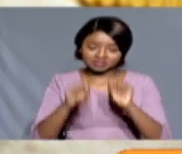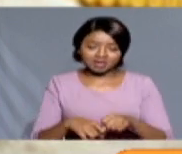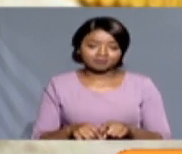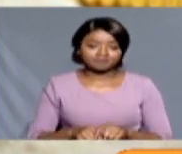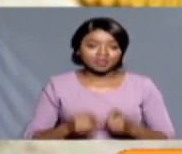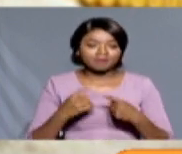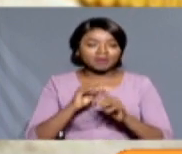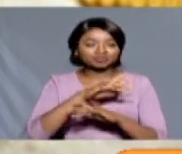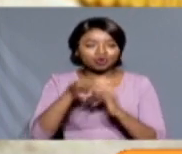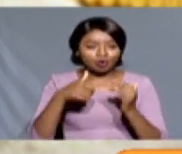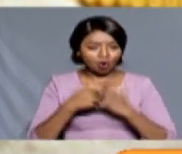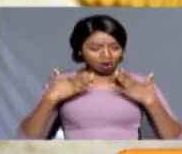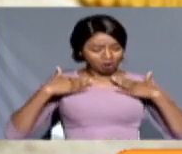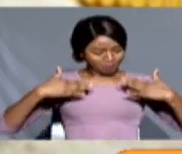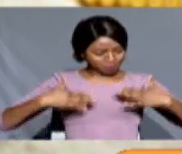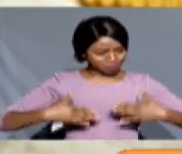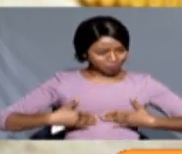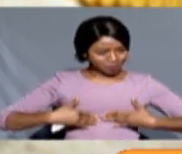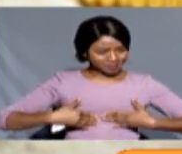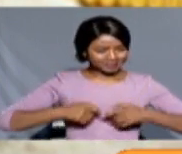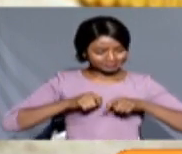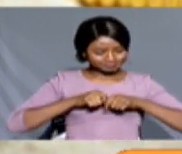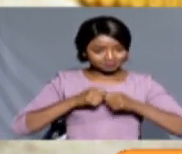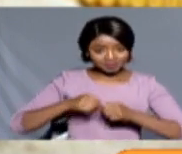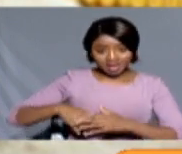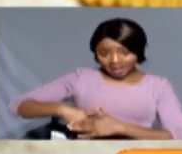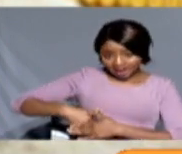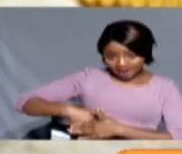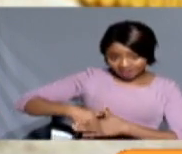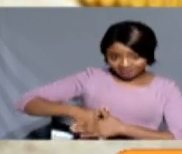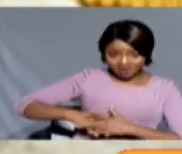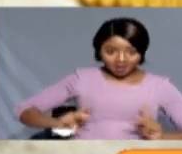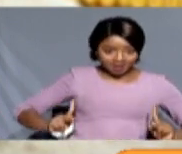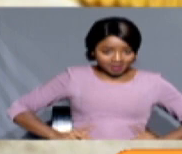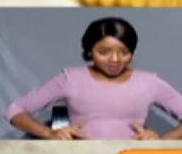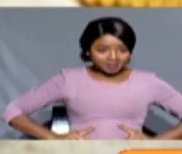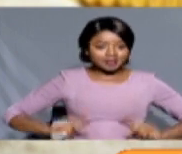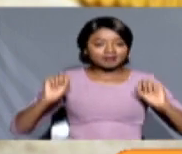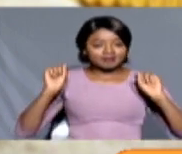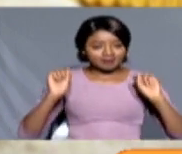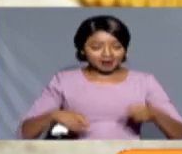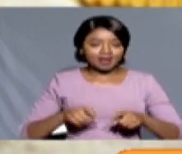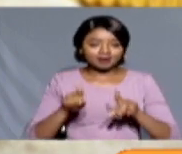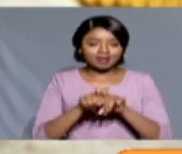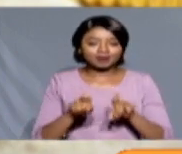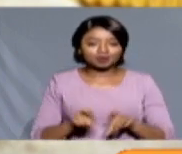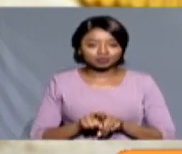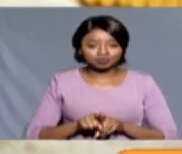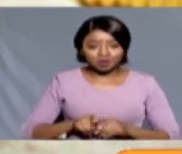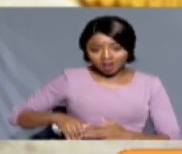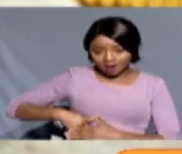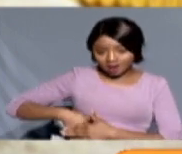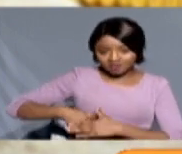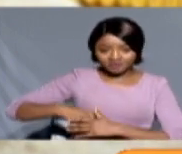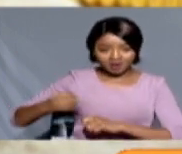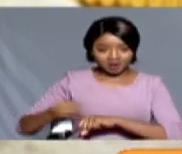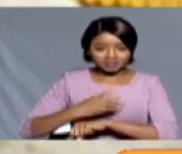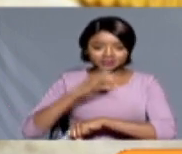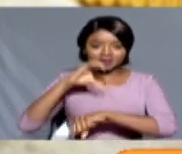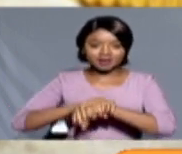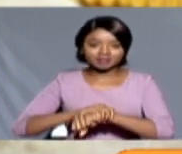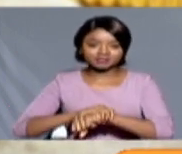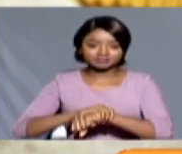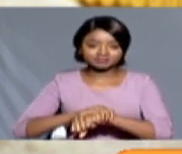all organ systems, especially the liver and kidneys, even going as far as causing liver cancer.